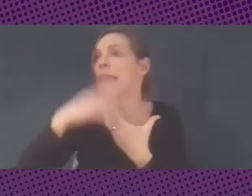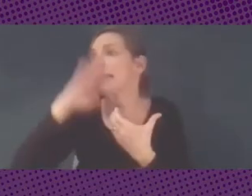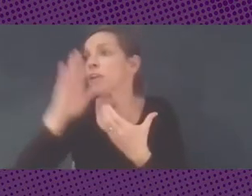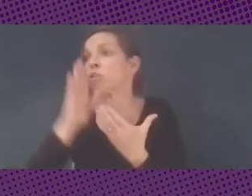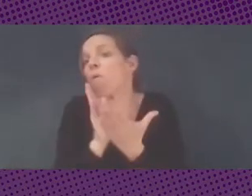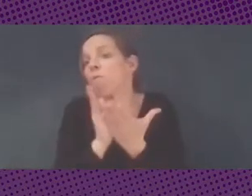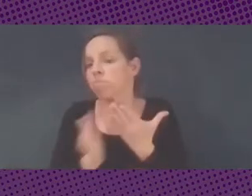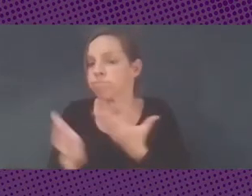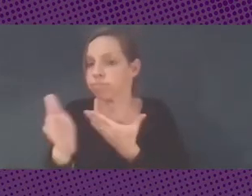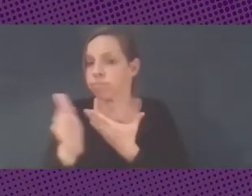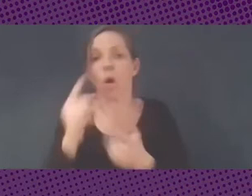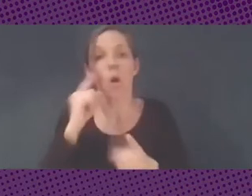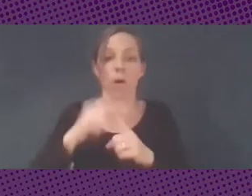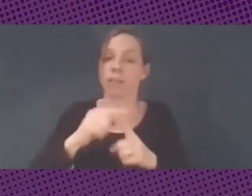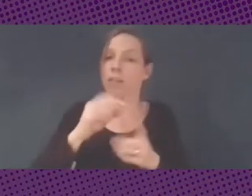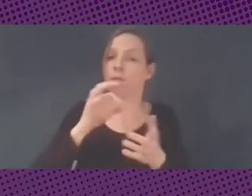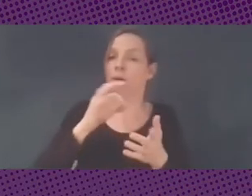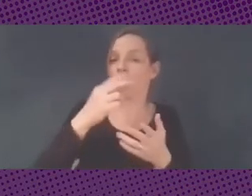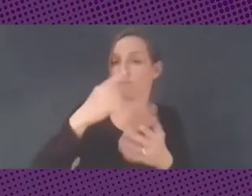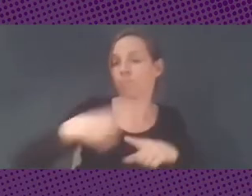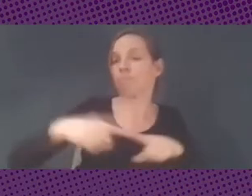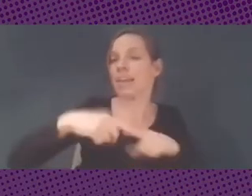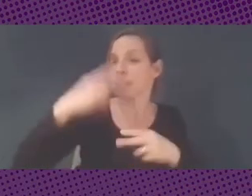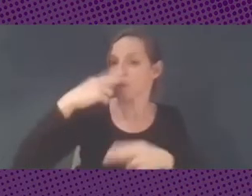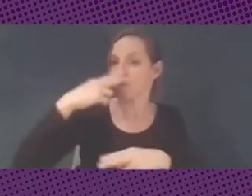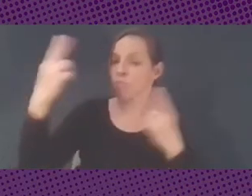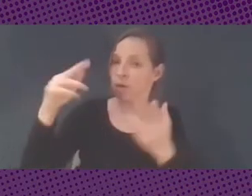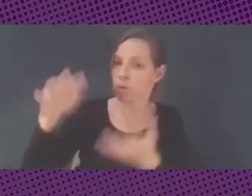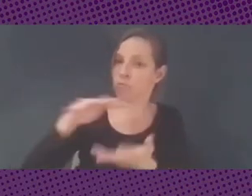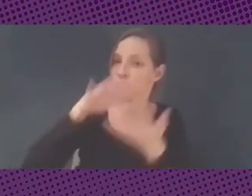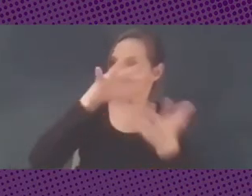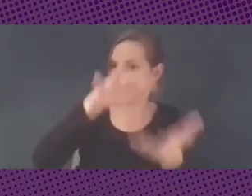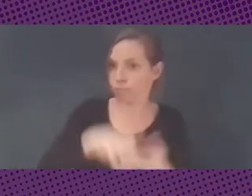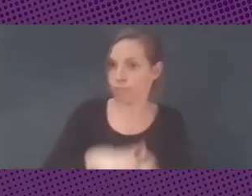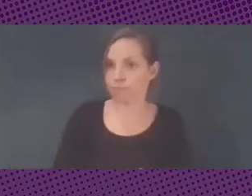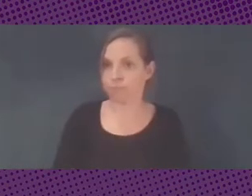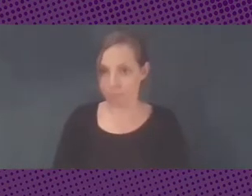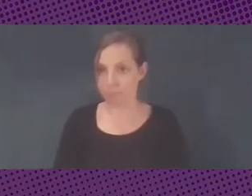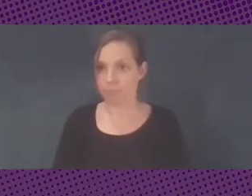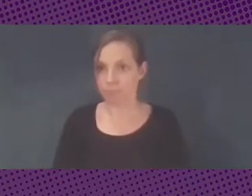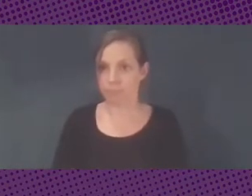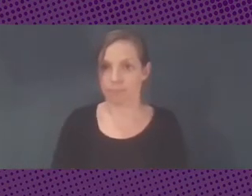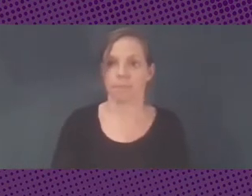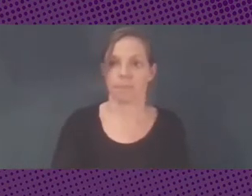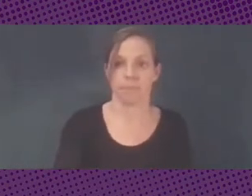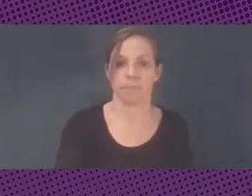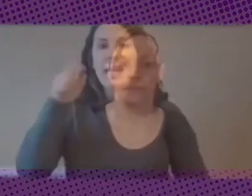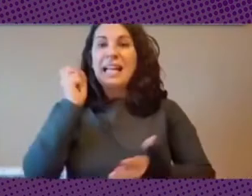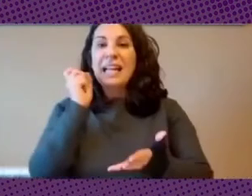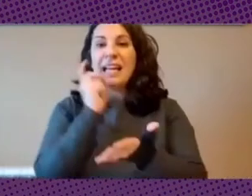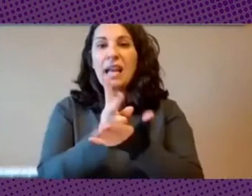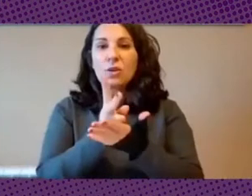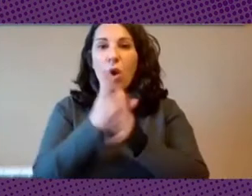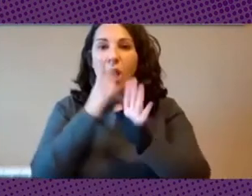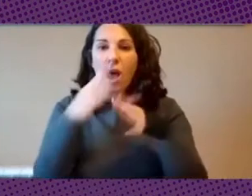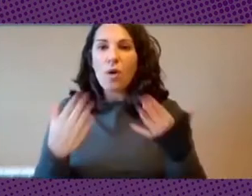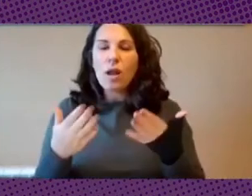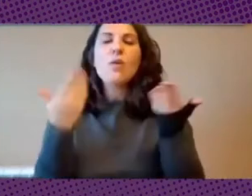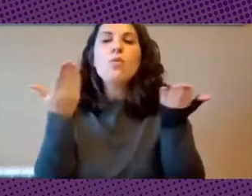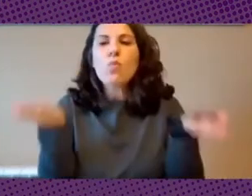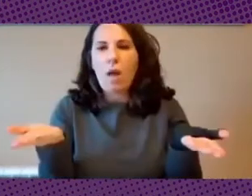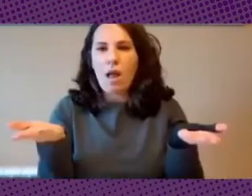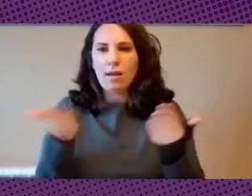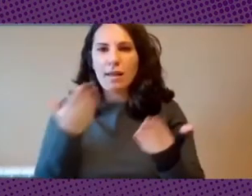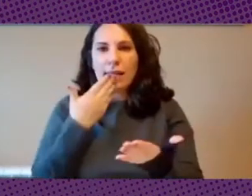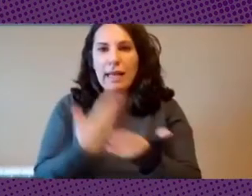And of of course, the challenge here is how to ensure for private investors, particularly for financial investors, the